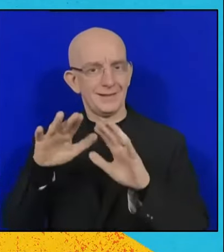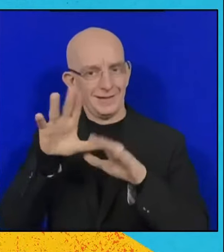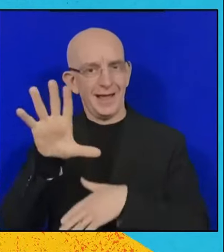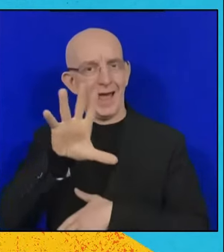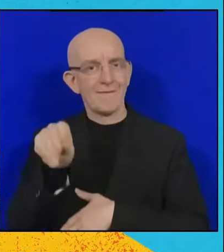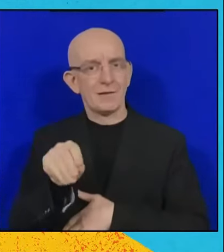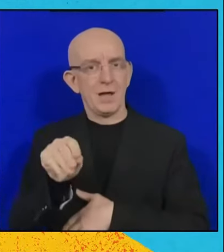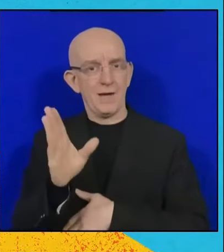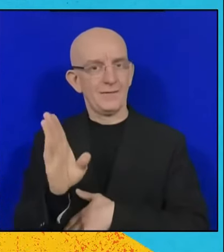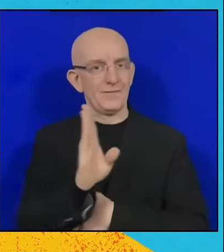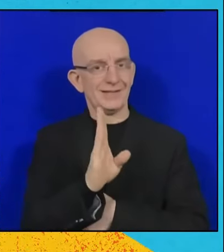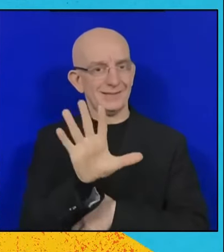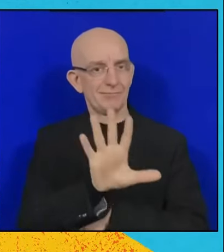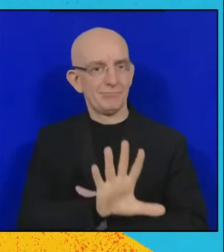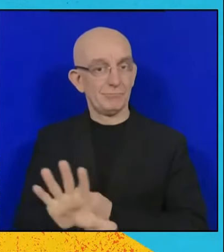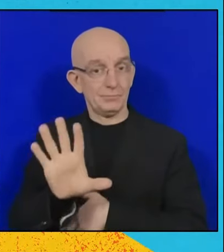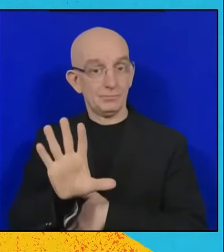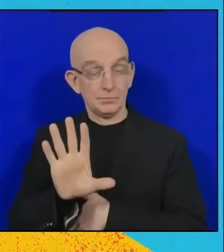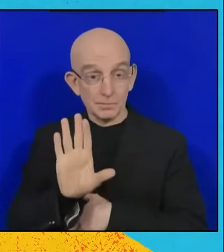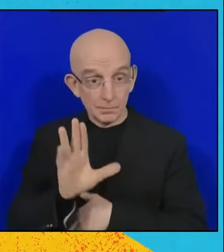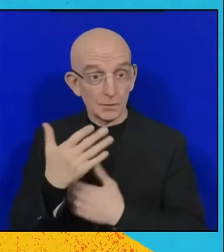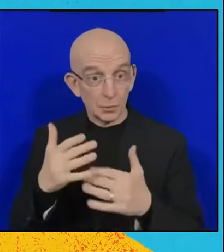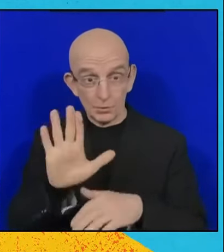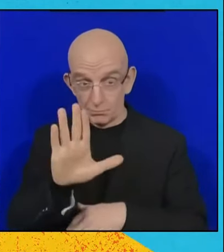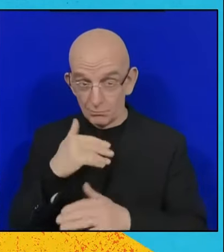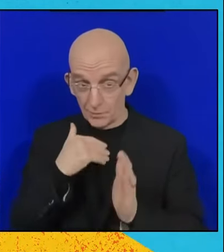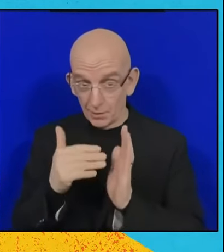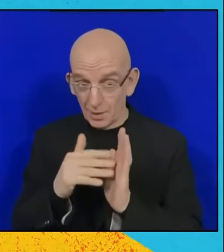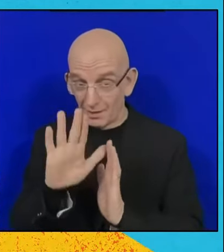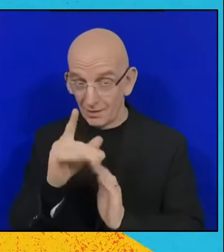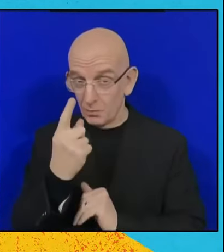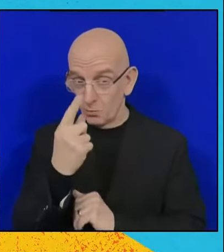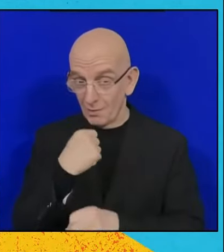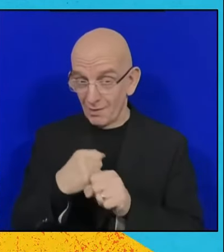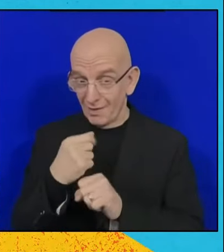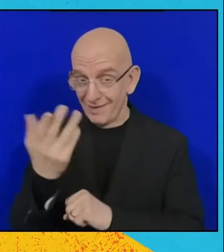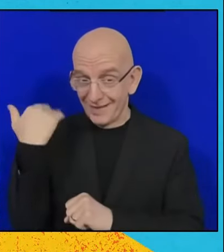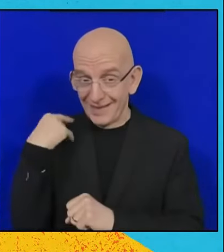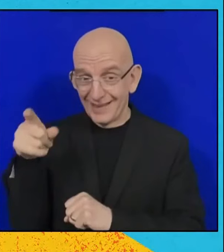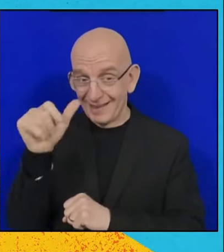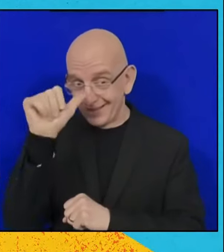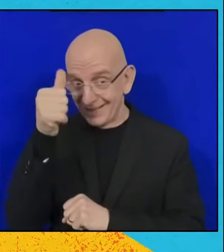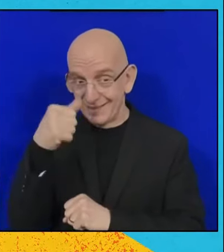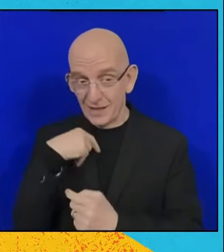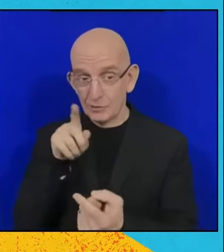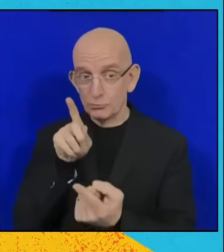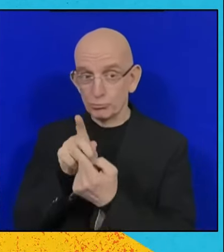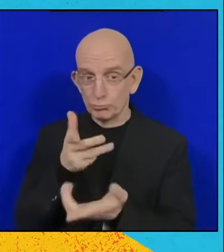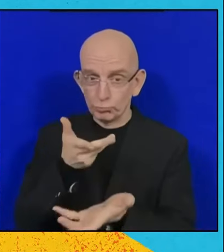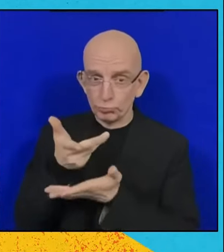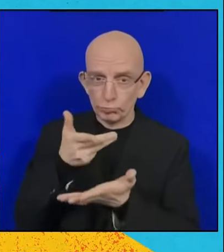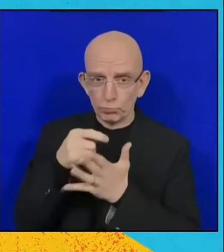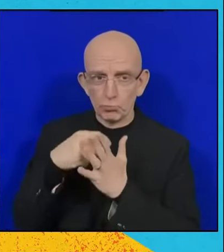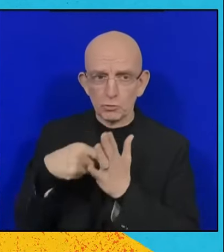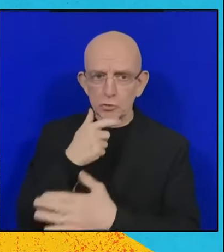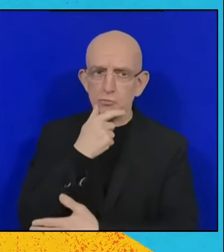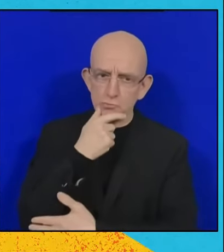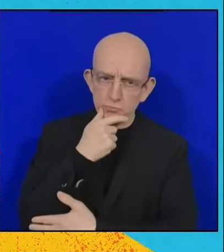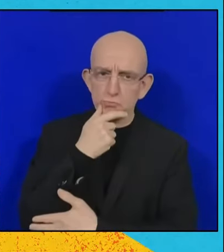across municipalities, provided jobs to more than 100 people and restored